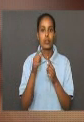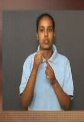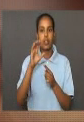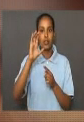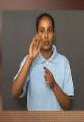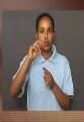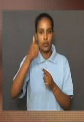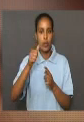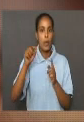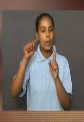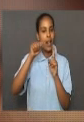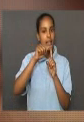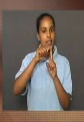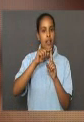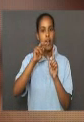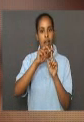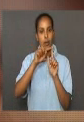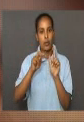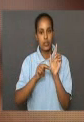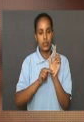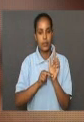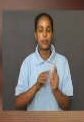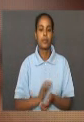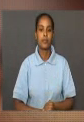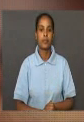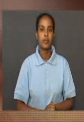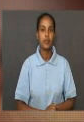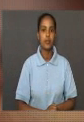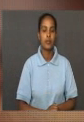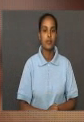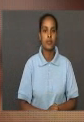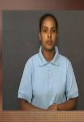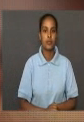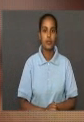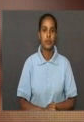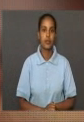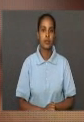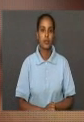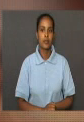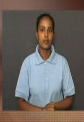sodium plus ions